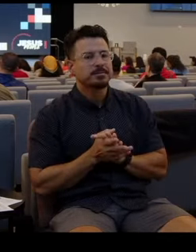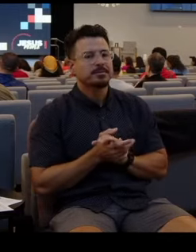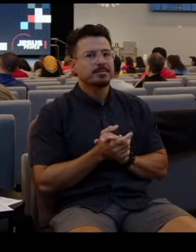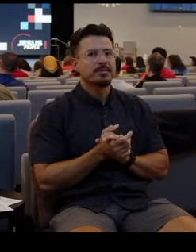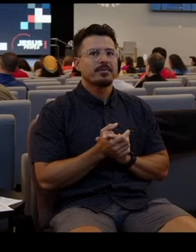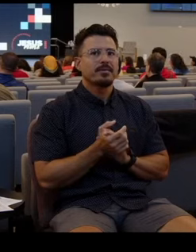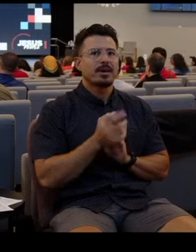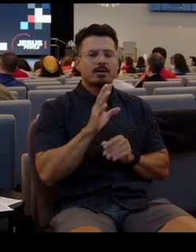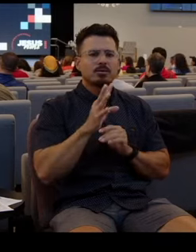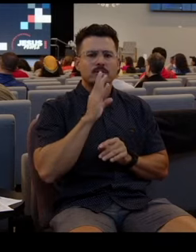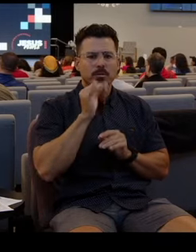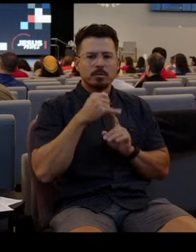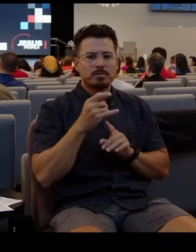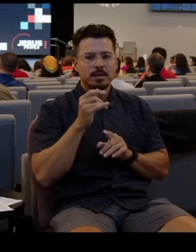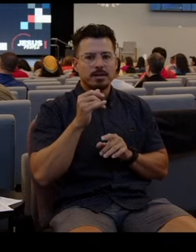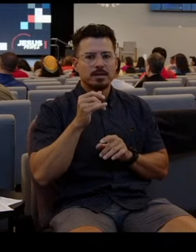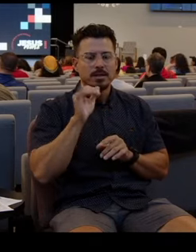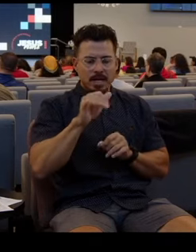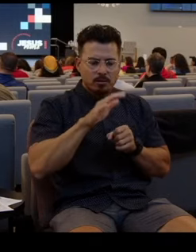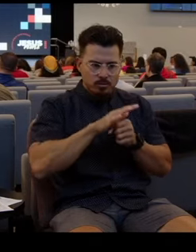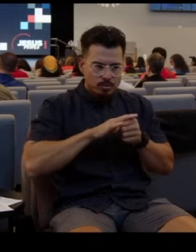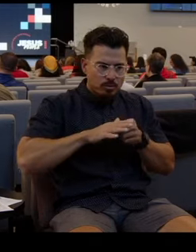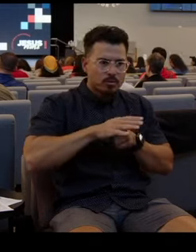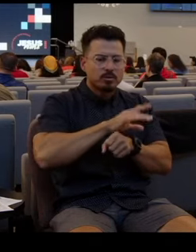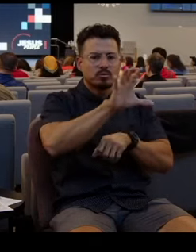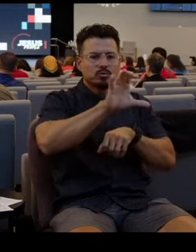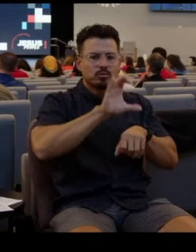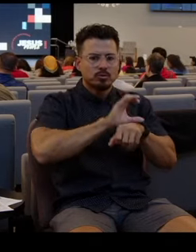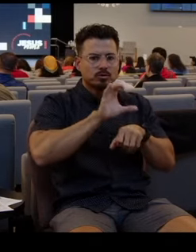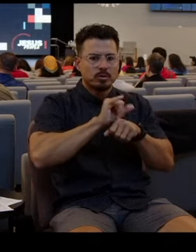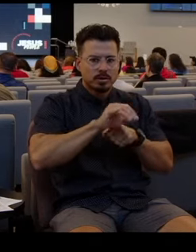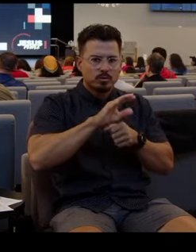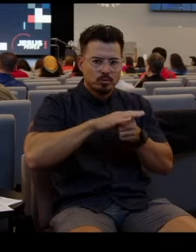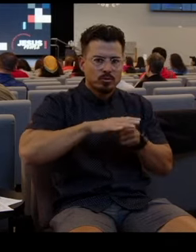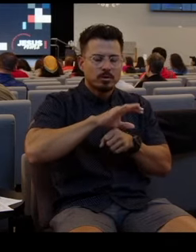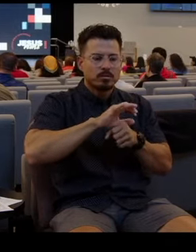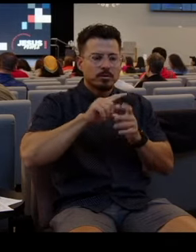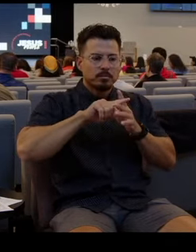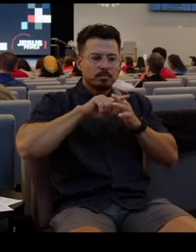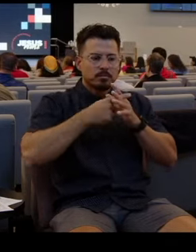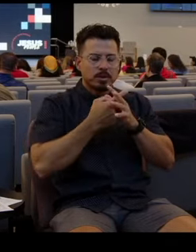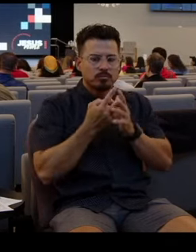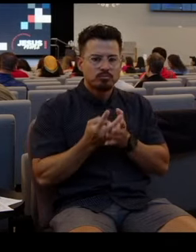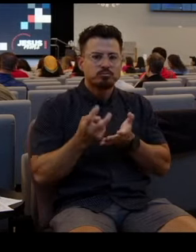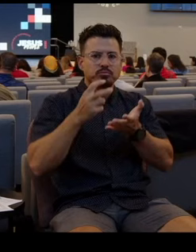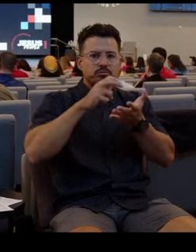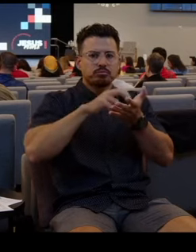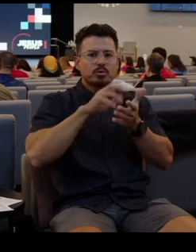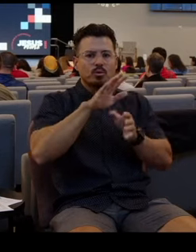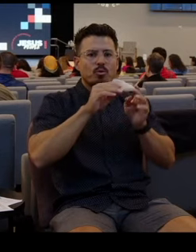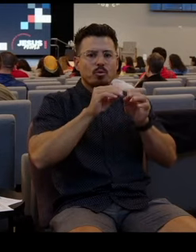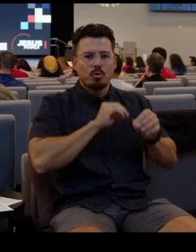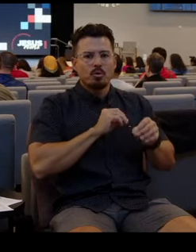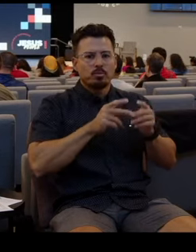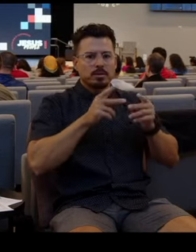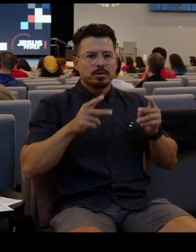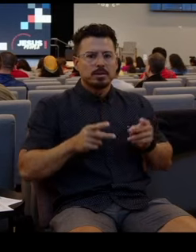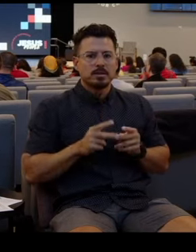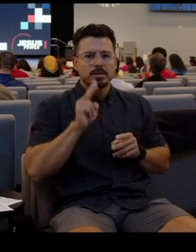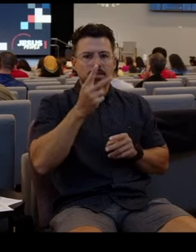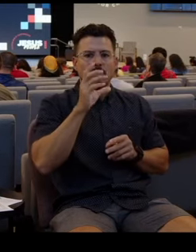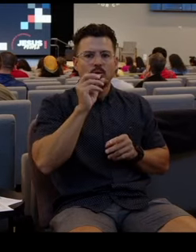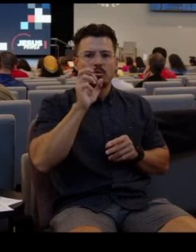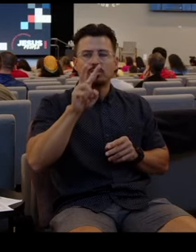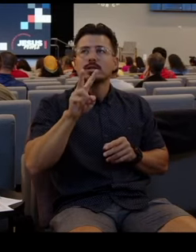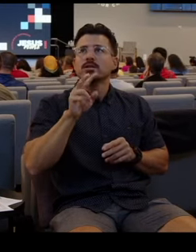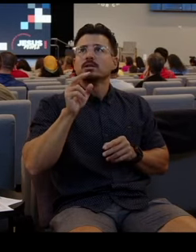what I'm talking about, that local church began to emerge in its own right. Ephesians chapter 4 says, he